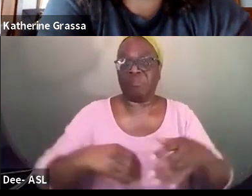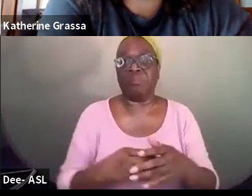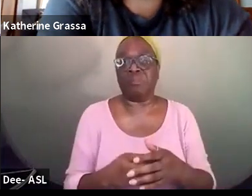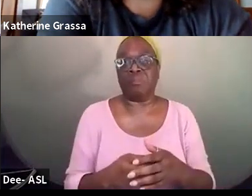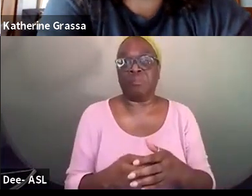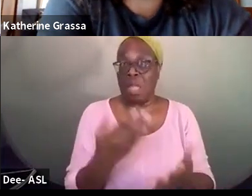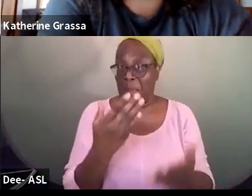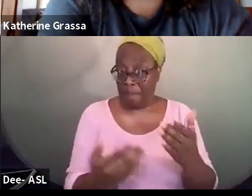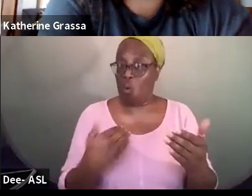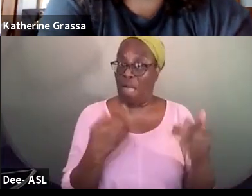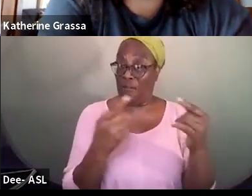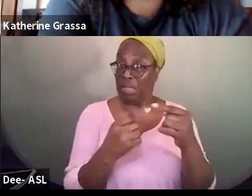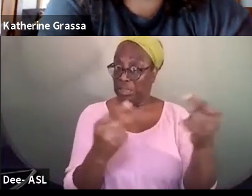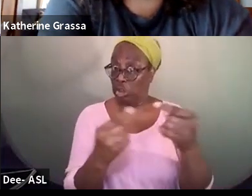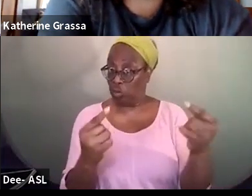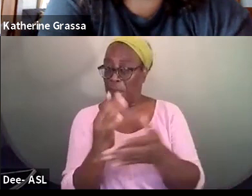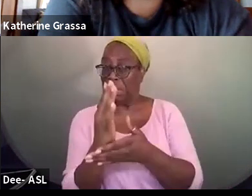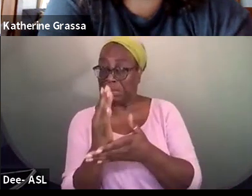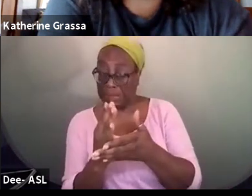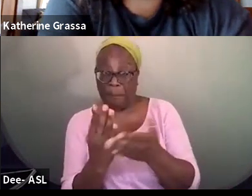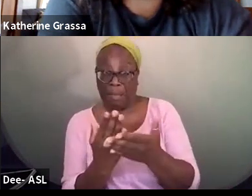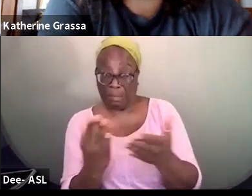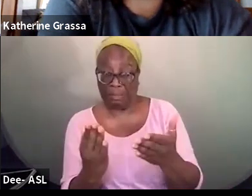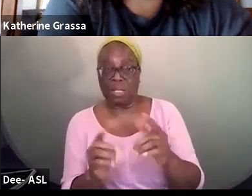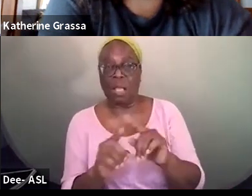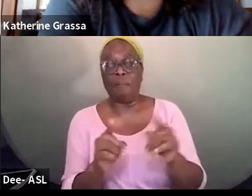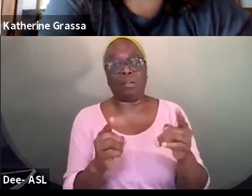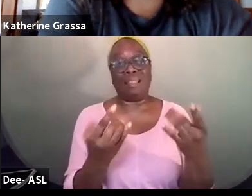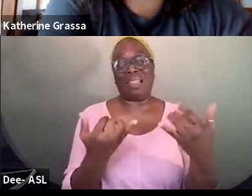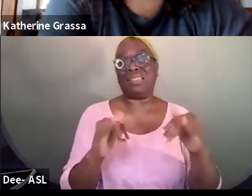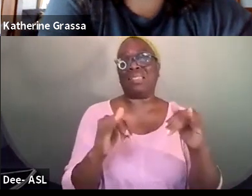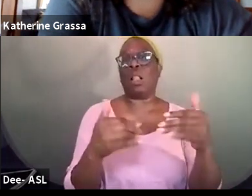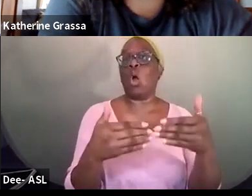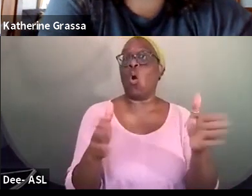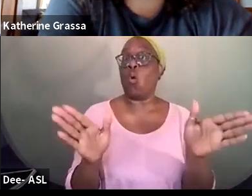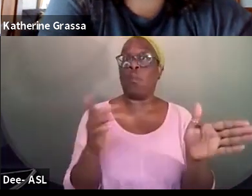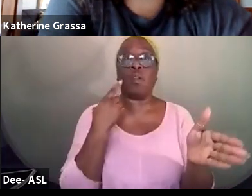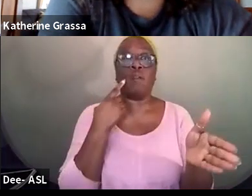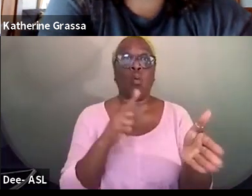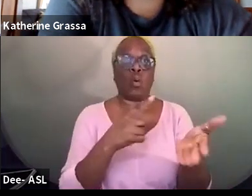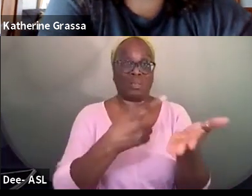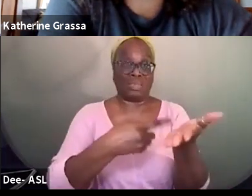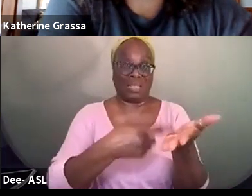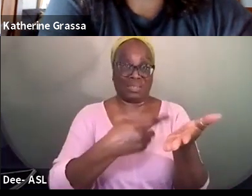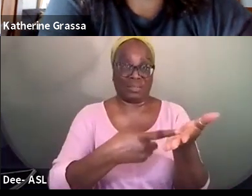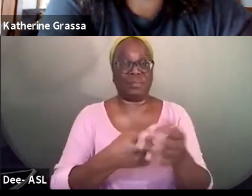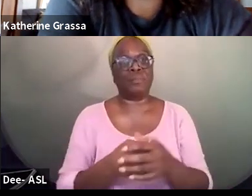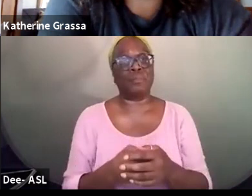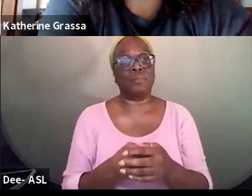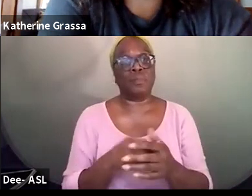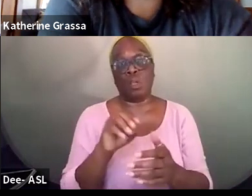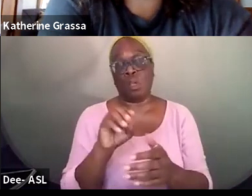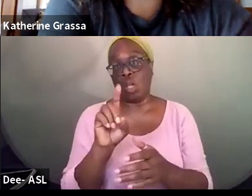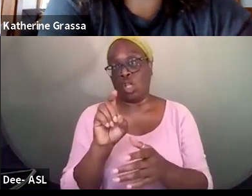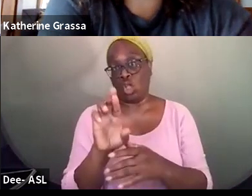have disagreement on some of the terms, but they are still open for discussion. Dr. Tung, I see you